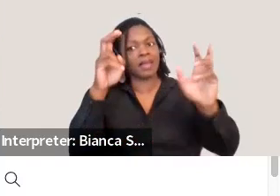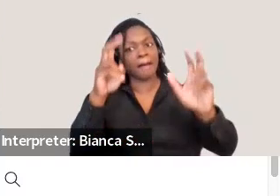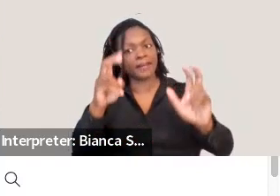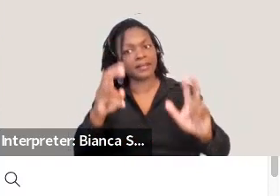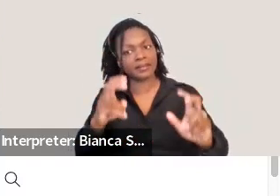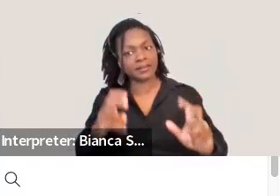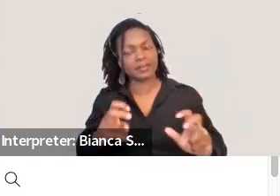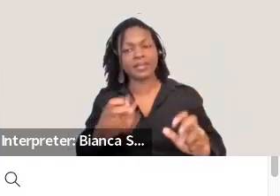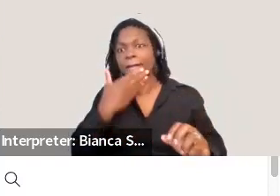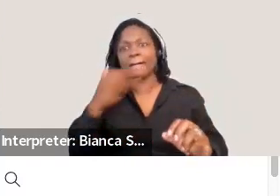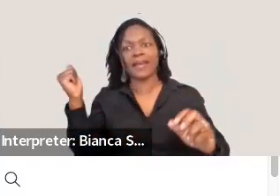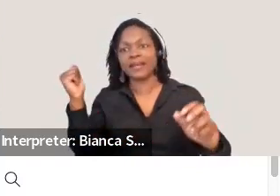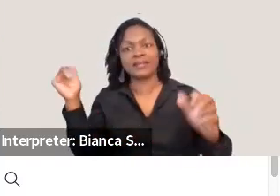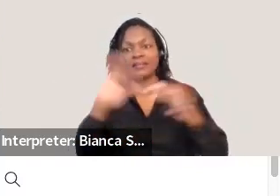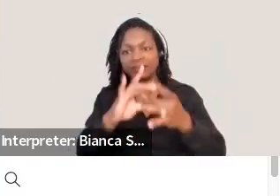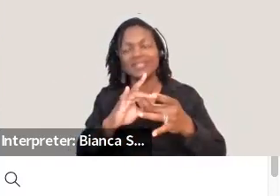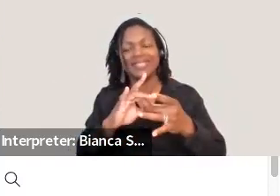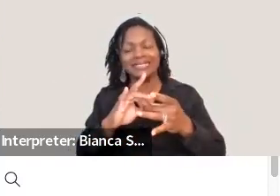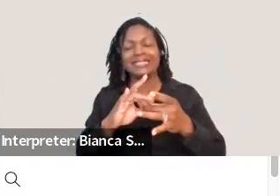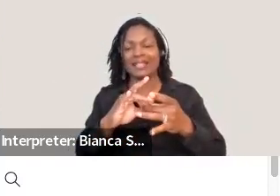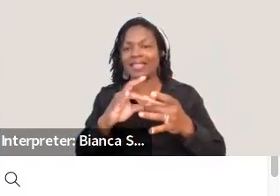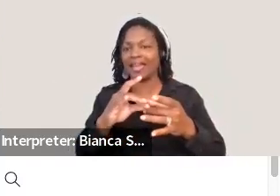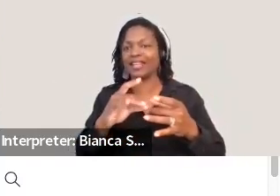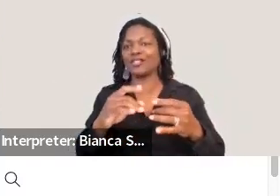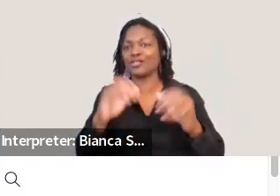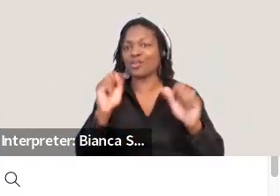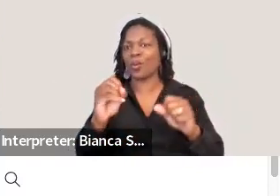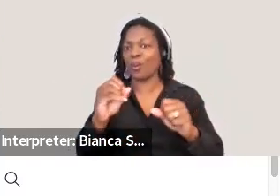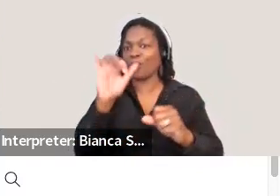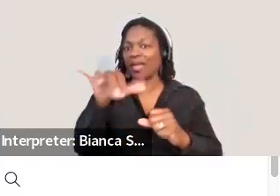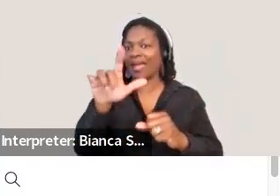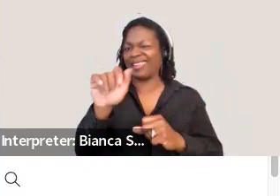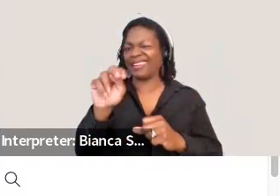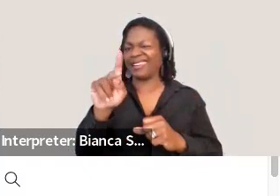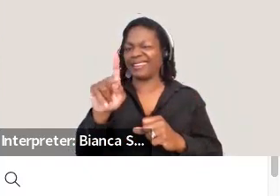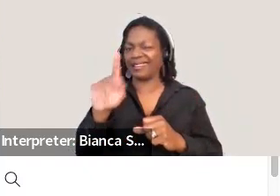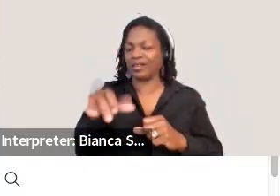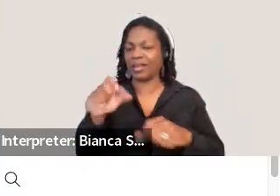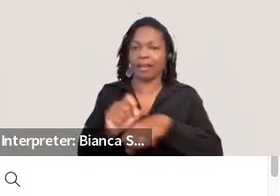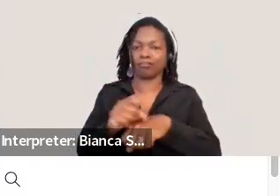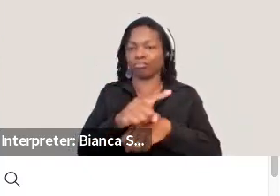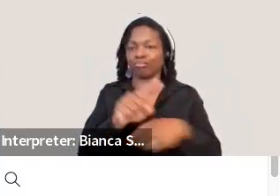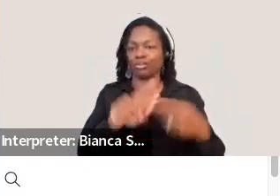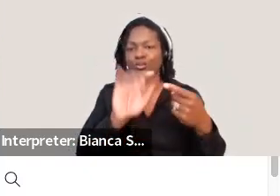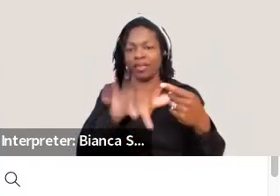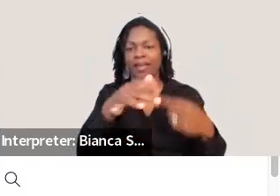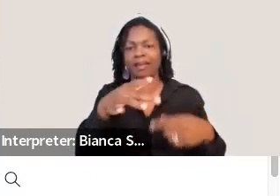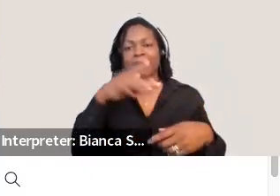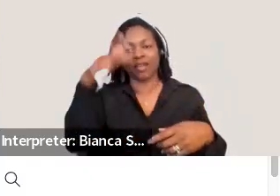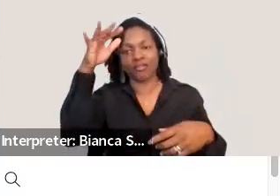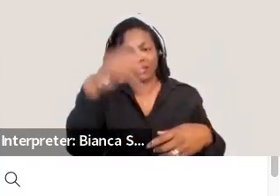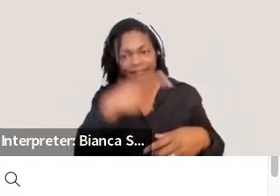your referral process easier, we hope. We've talked to people like from Families Helping Families, for example, who